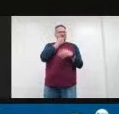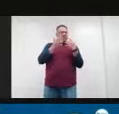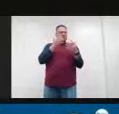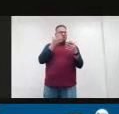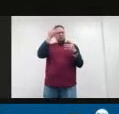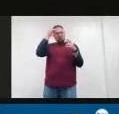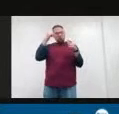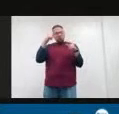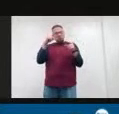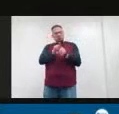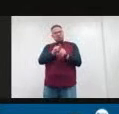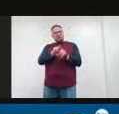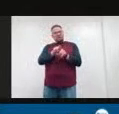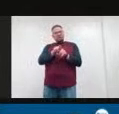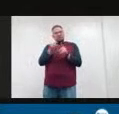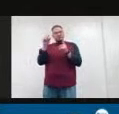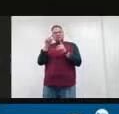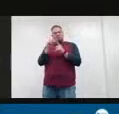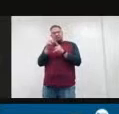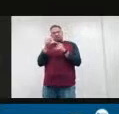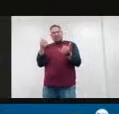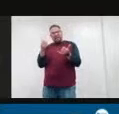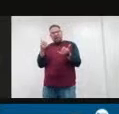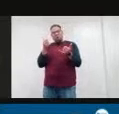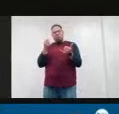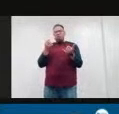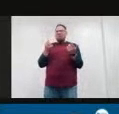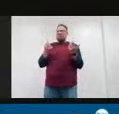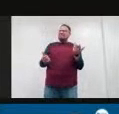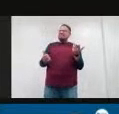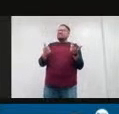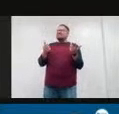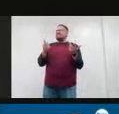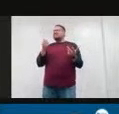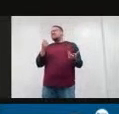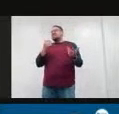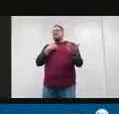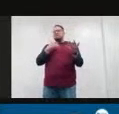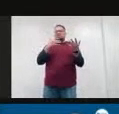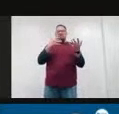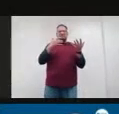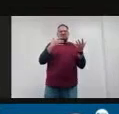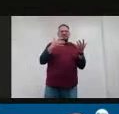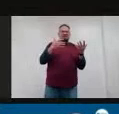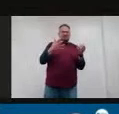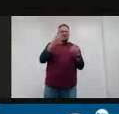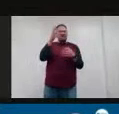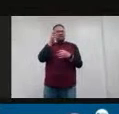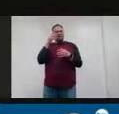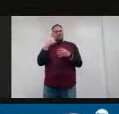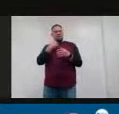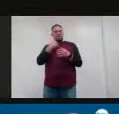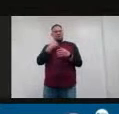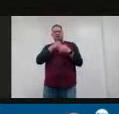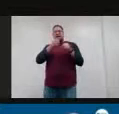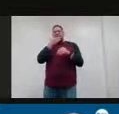agree on rewording right now? I'd just love to hear so that we can make the best use of our